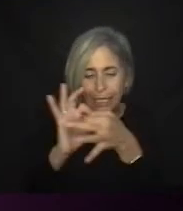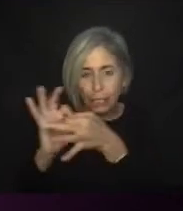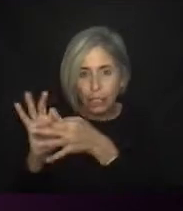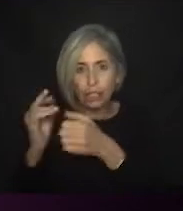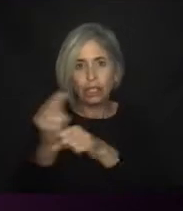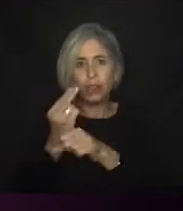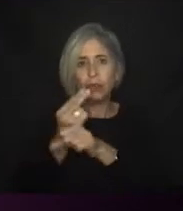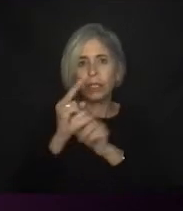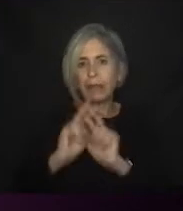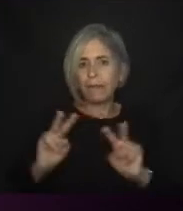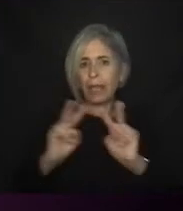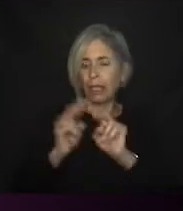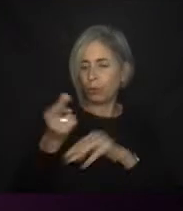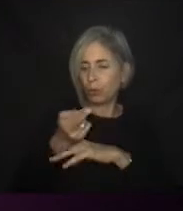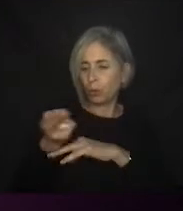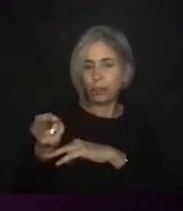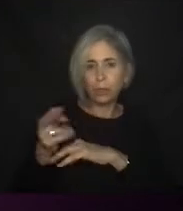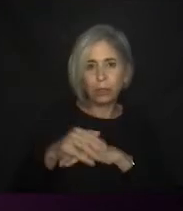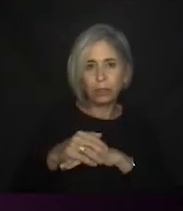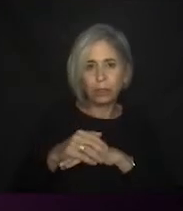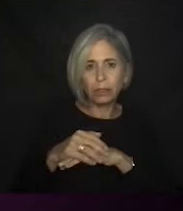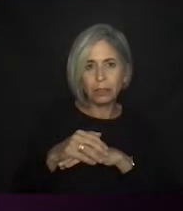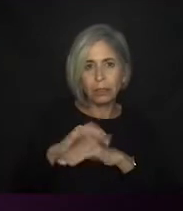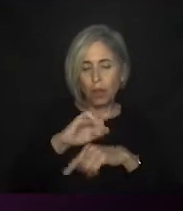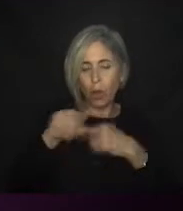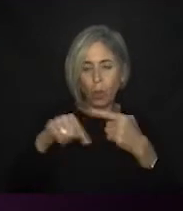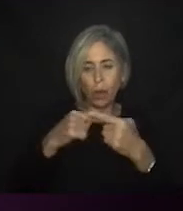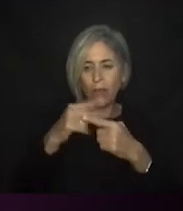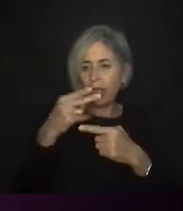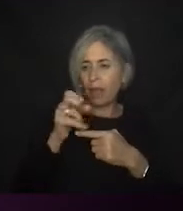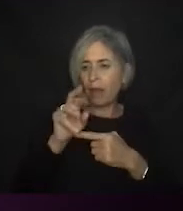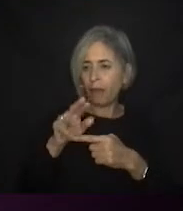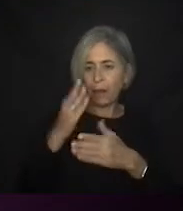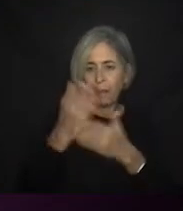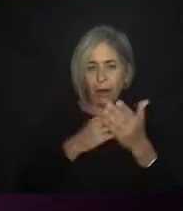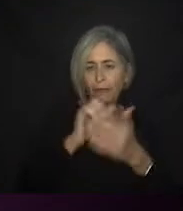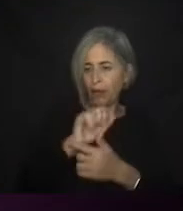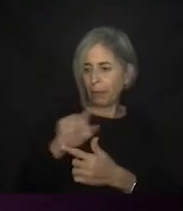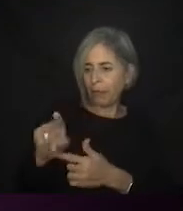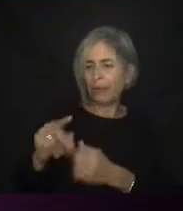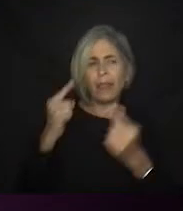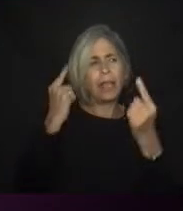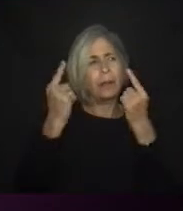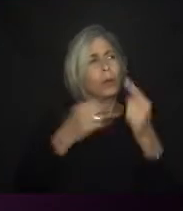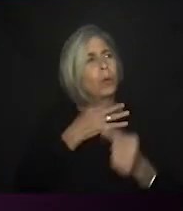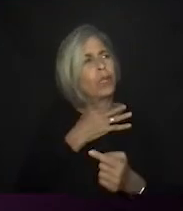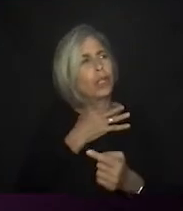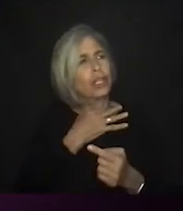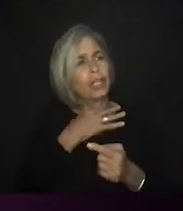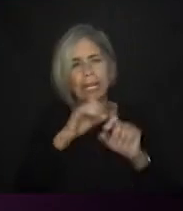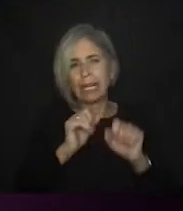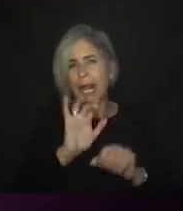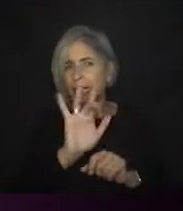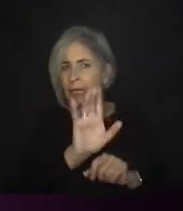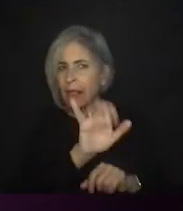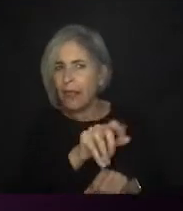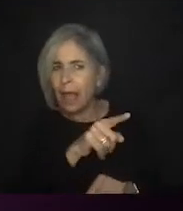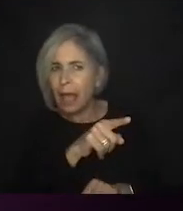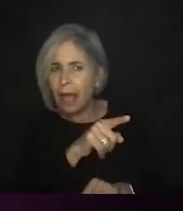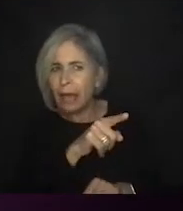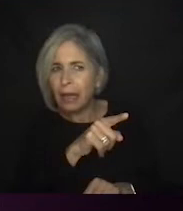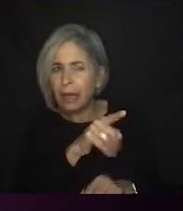that's using valuable resources. When they hover on part of your application and they wonder, can I click on